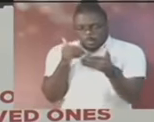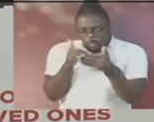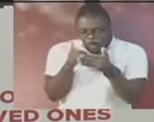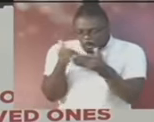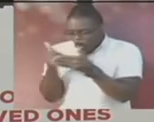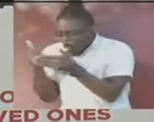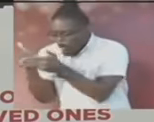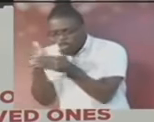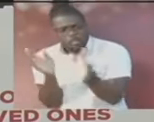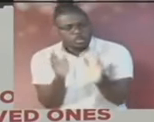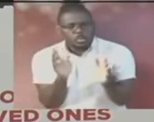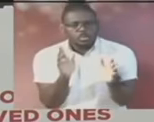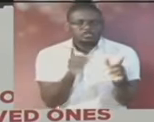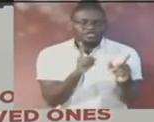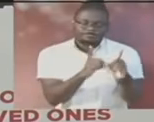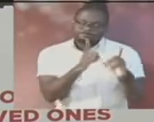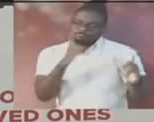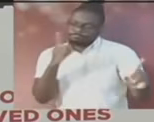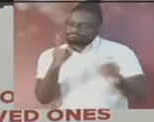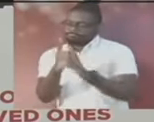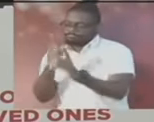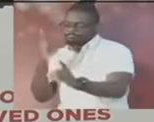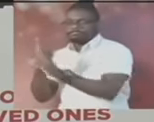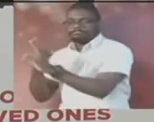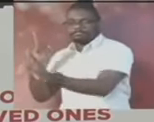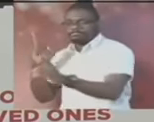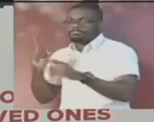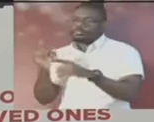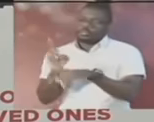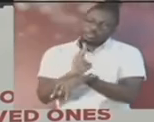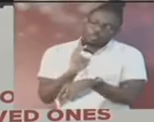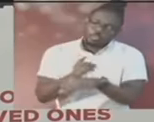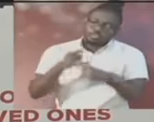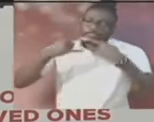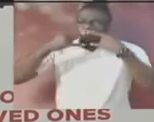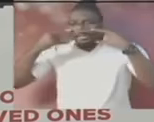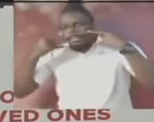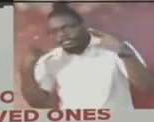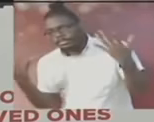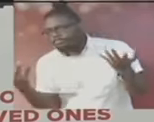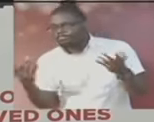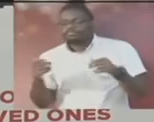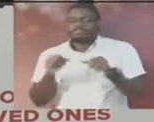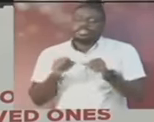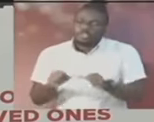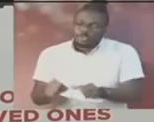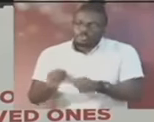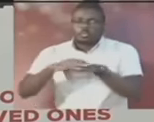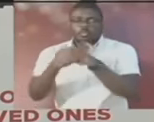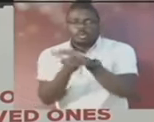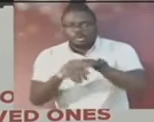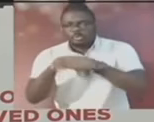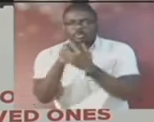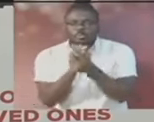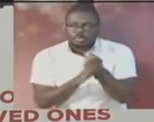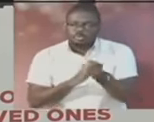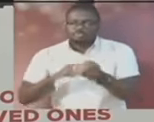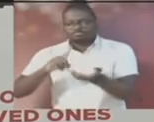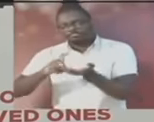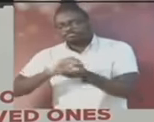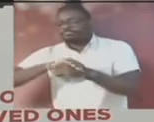properly and social distance. And let's continue to sanitize and to wash our hands.